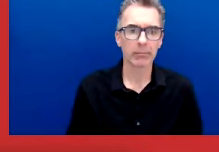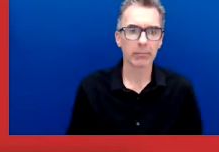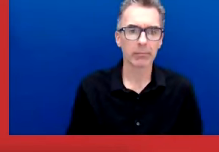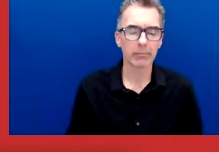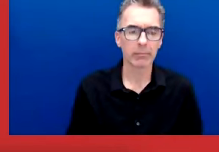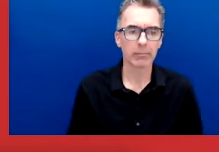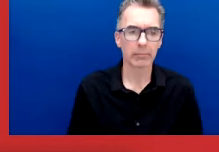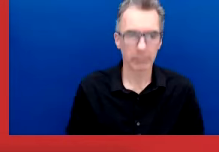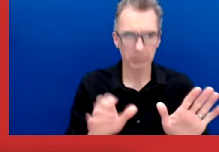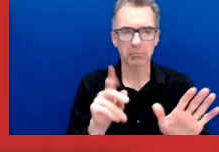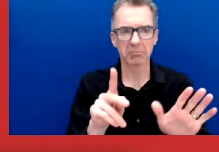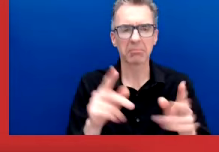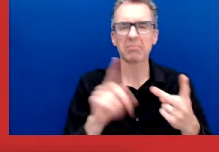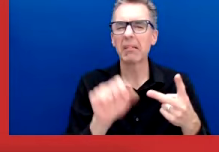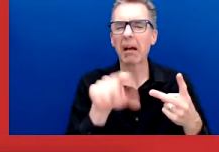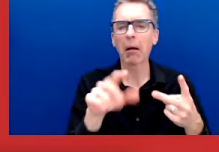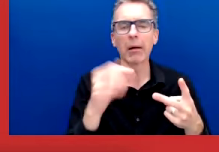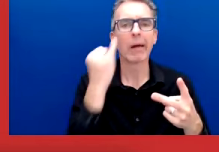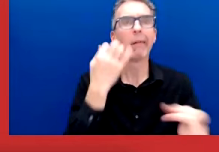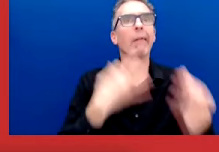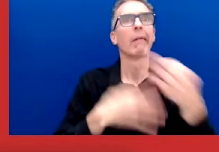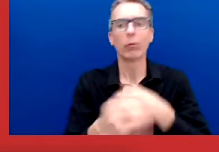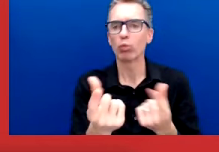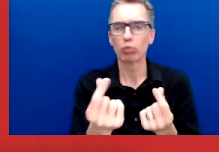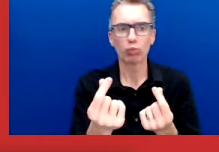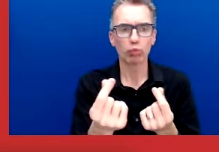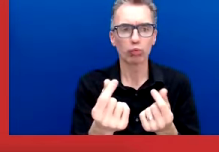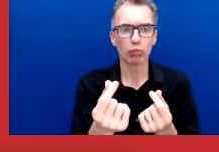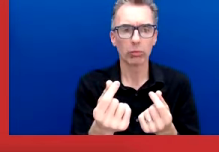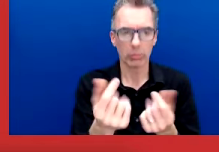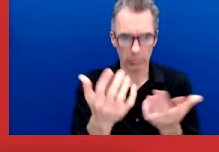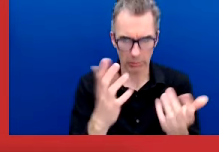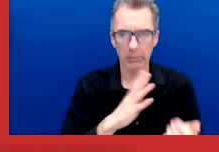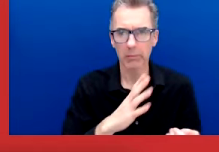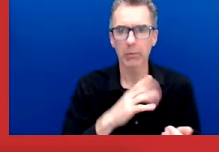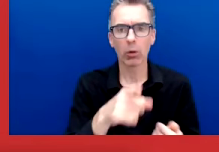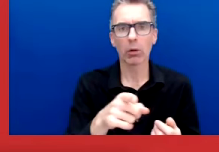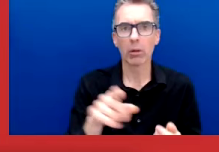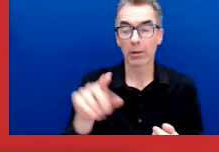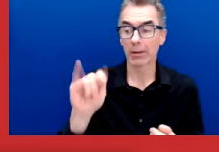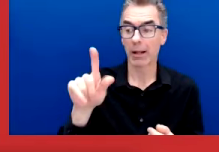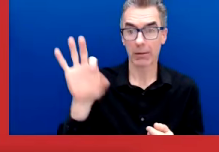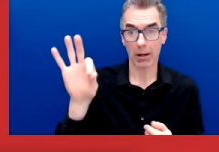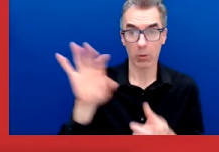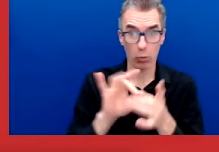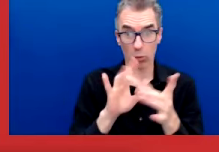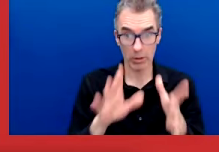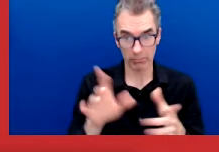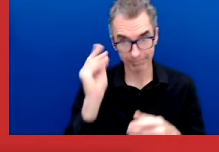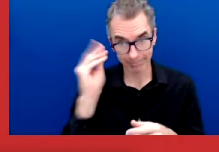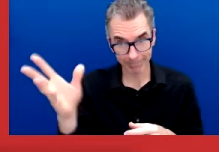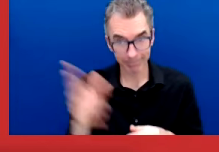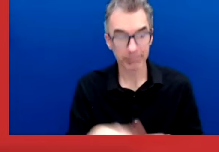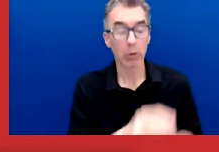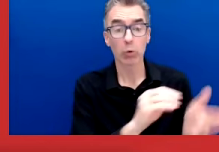So what would you do? As I said, you're just going to go ahead and make sure that you are letting your Title IX coordinators know. So students, you would